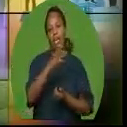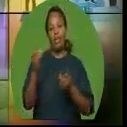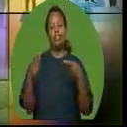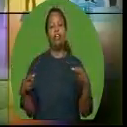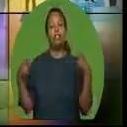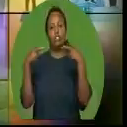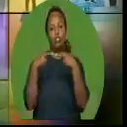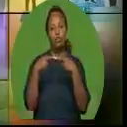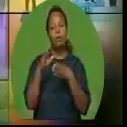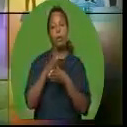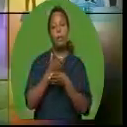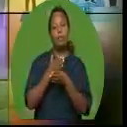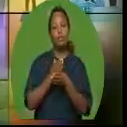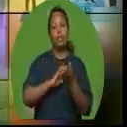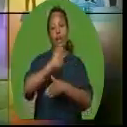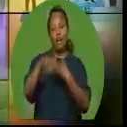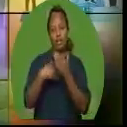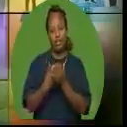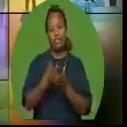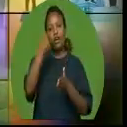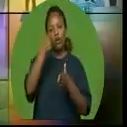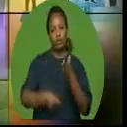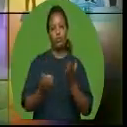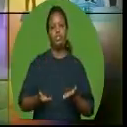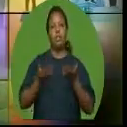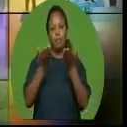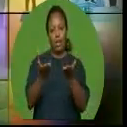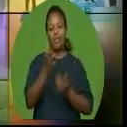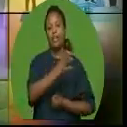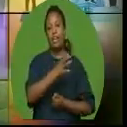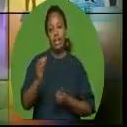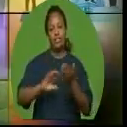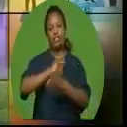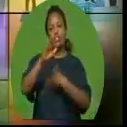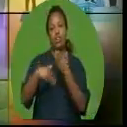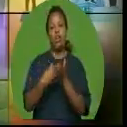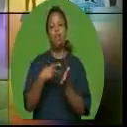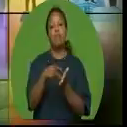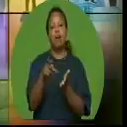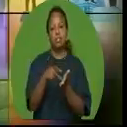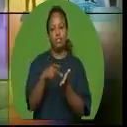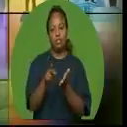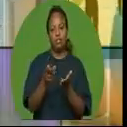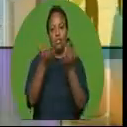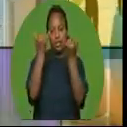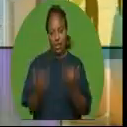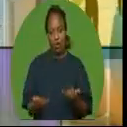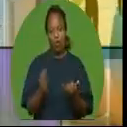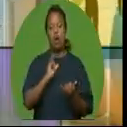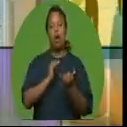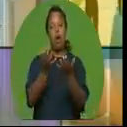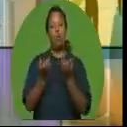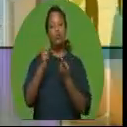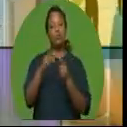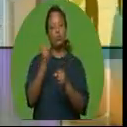supply and the relationship between aggregate output supplied and the general price.